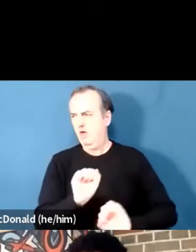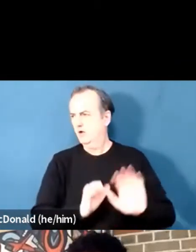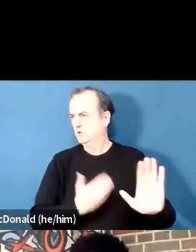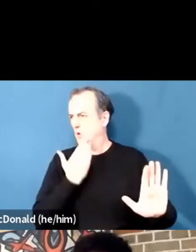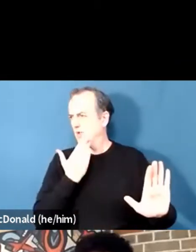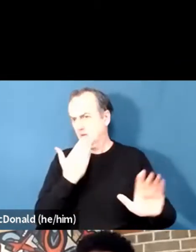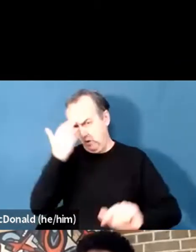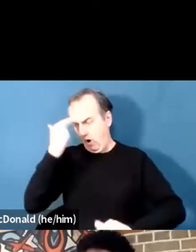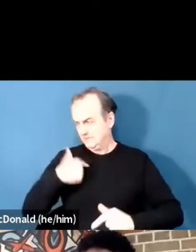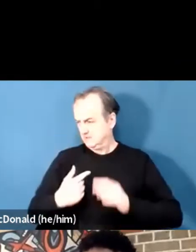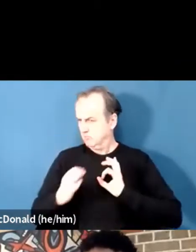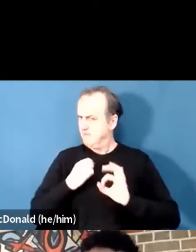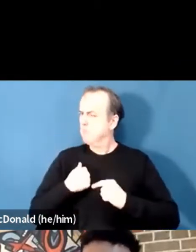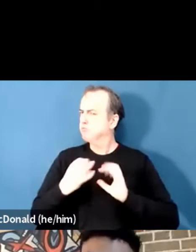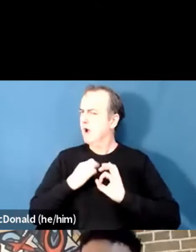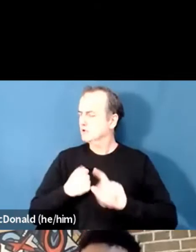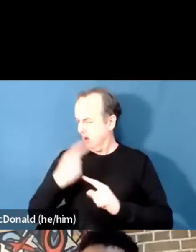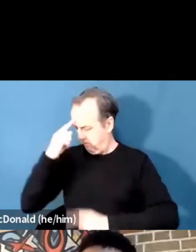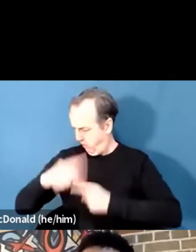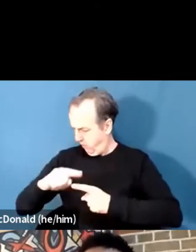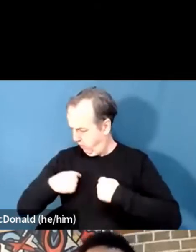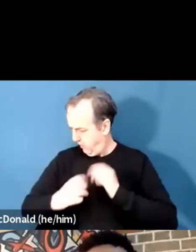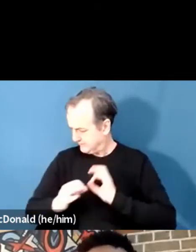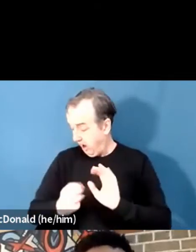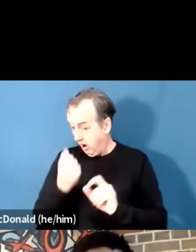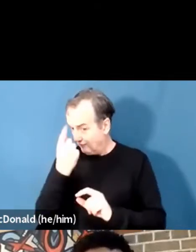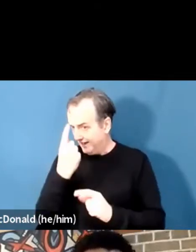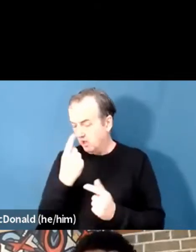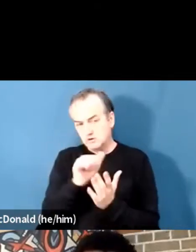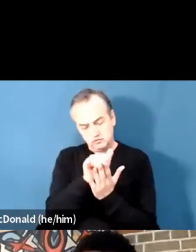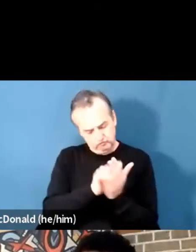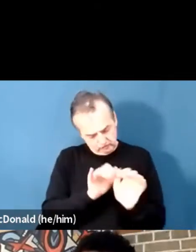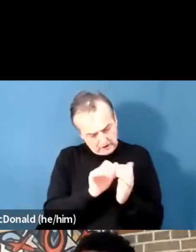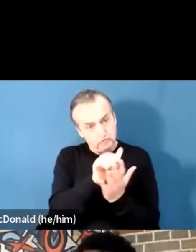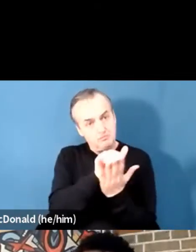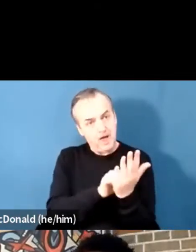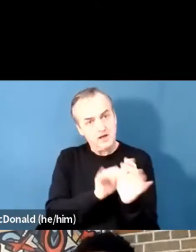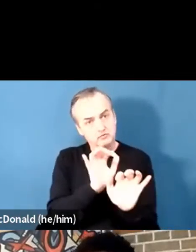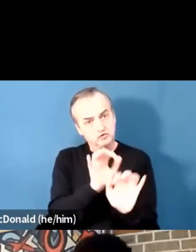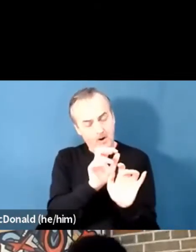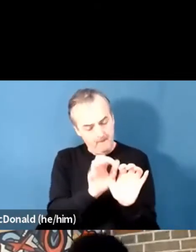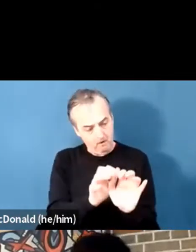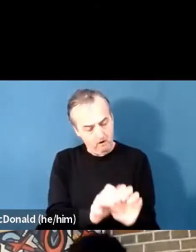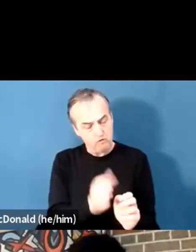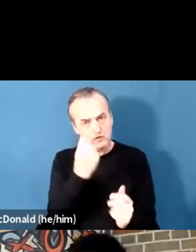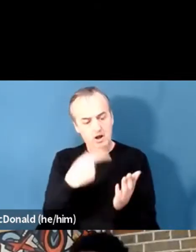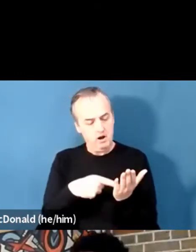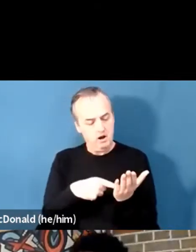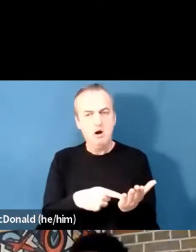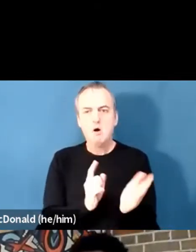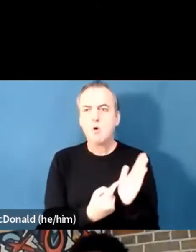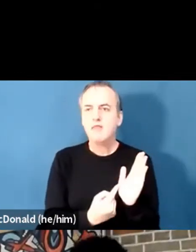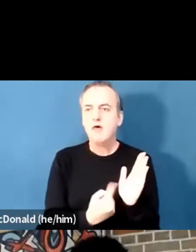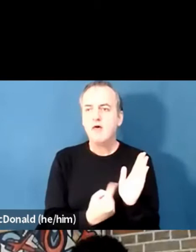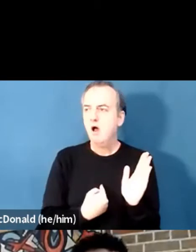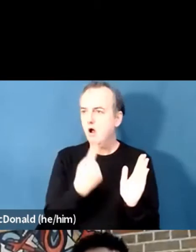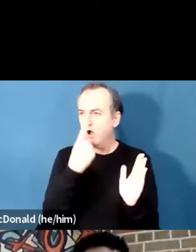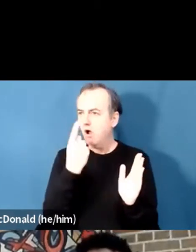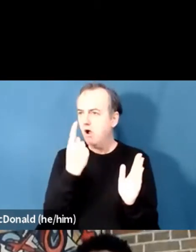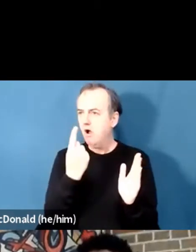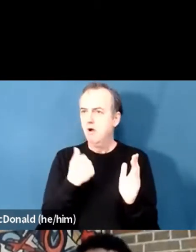obsessed with acting. And I suppose what I realised is when I wrote my first play, naturally being